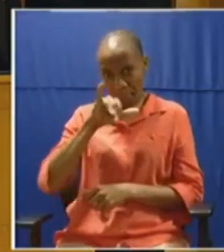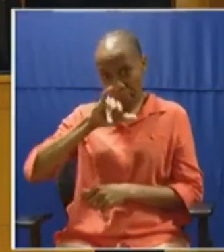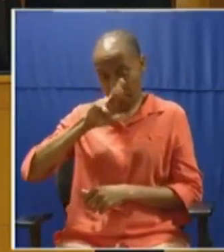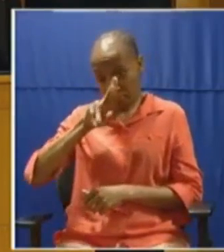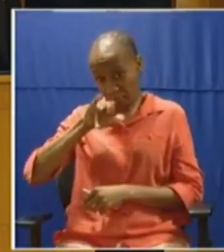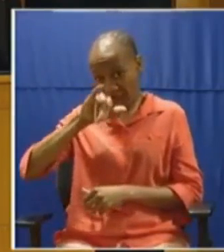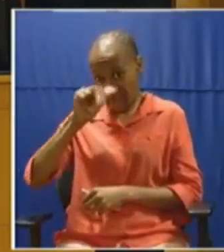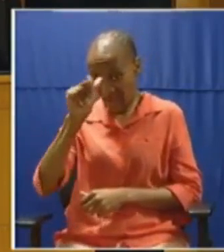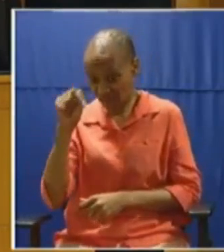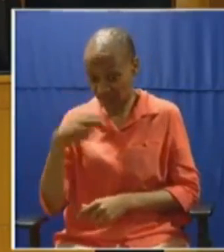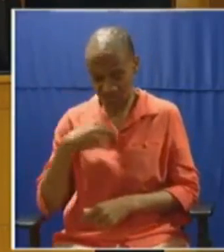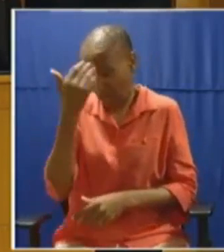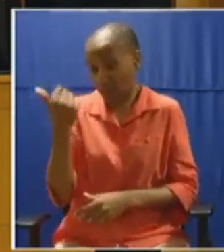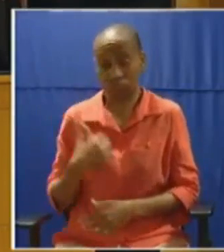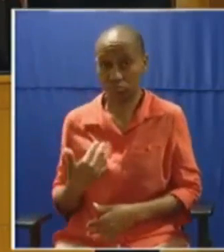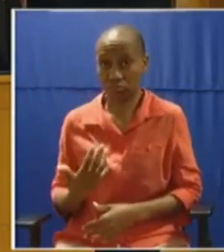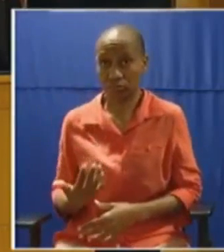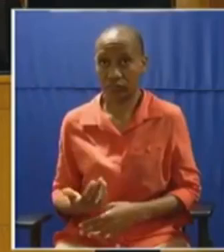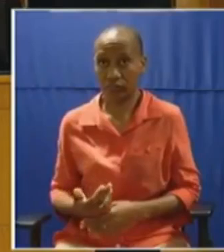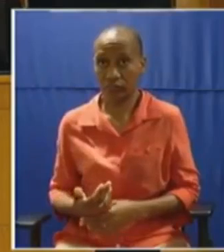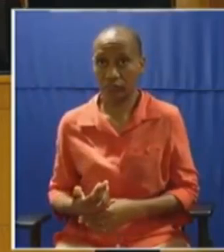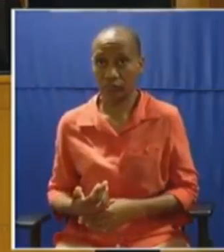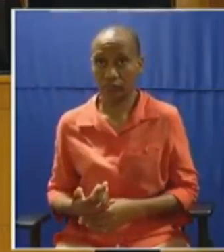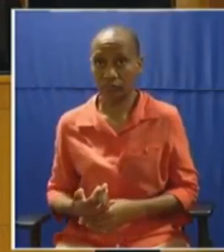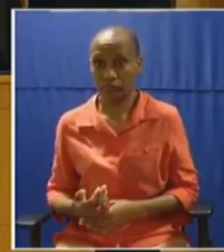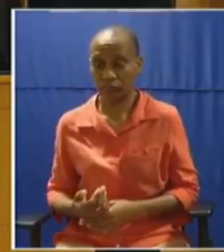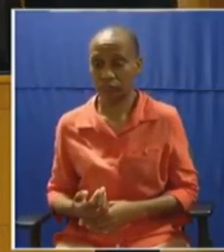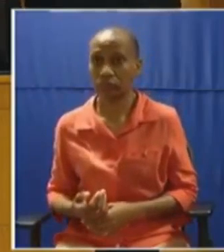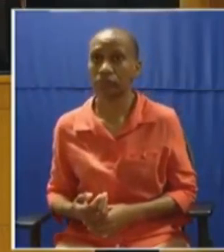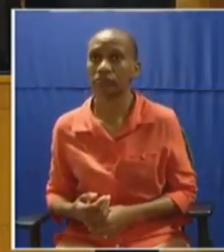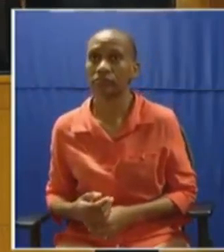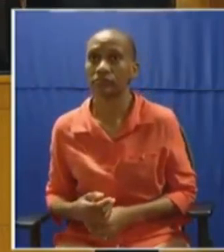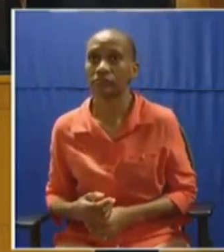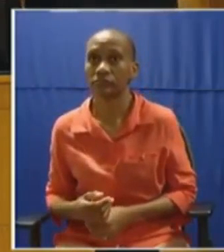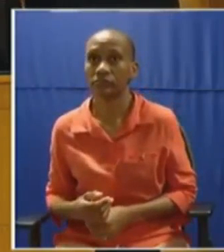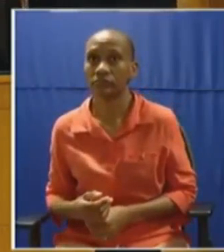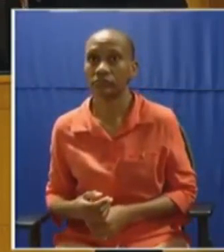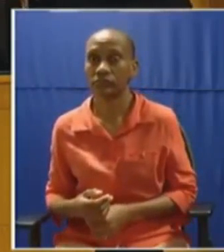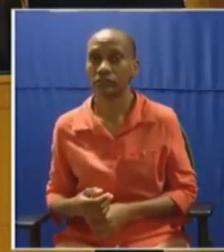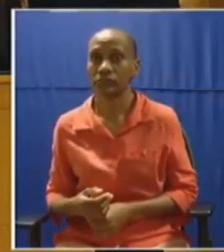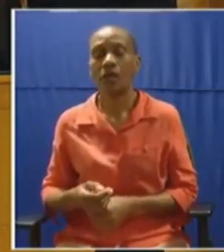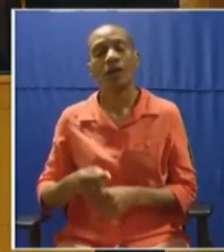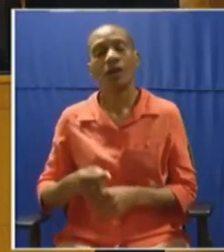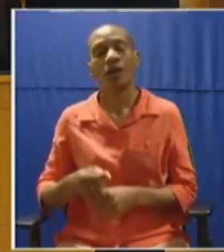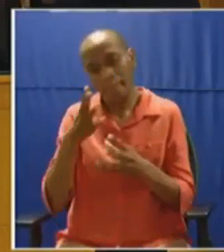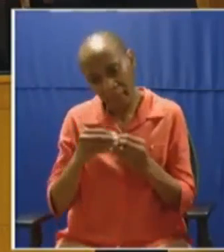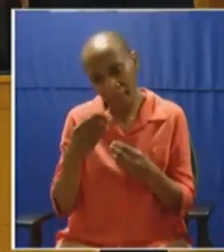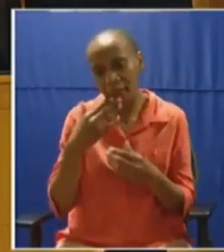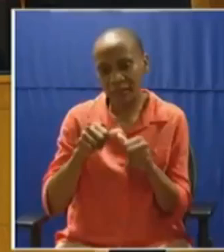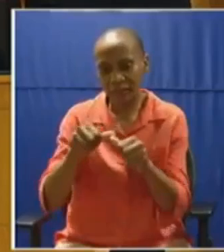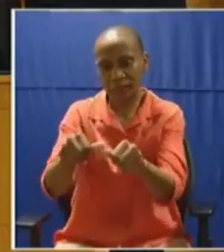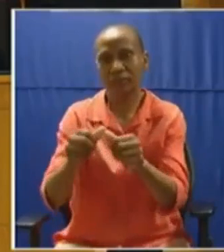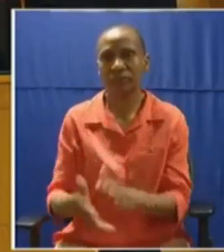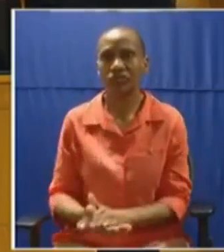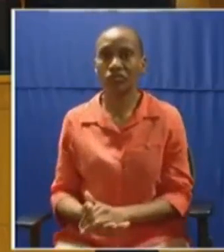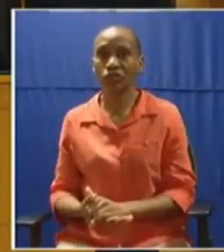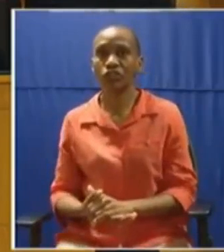know that, Chief Whip. I didn't say Brian Tembu, I said Brian Shivambu. Continue, honourable member.